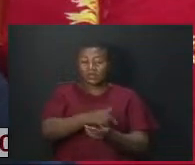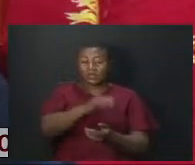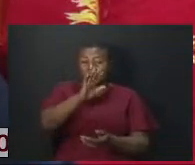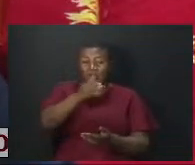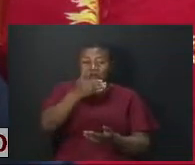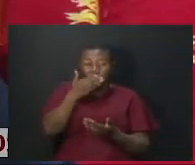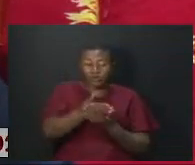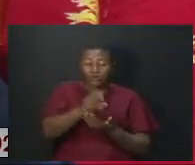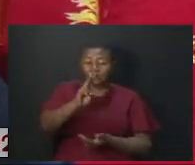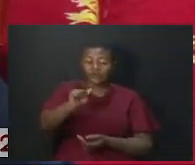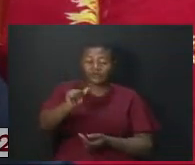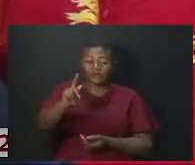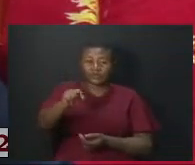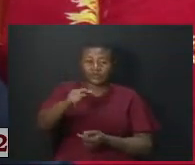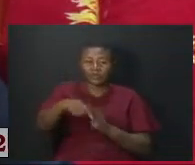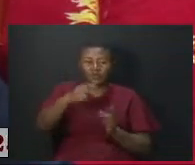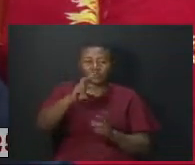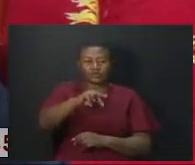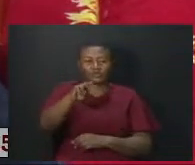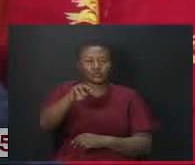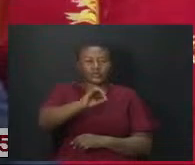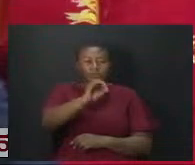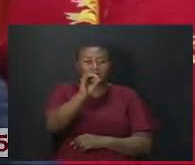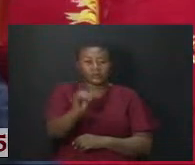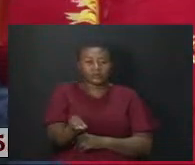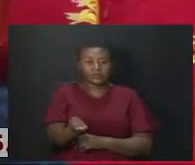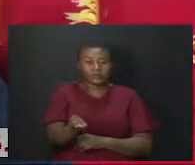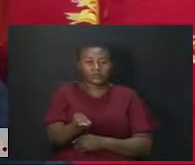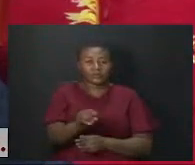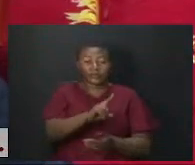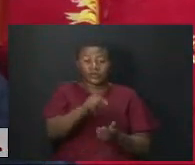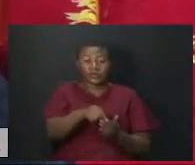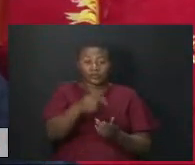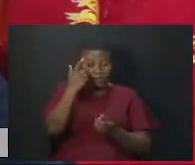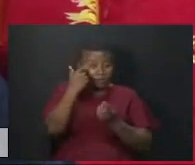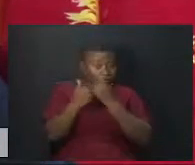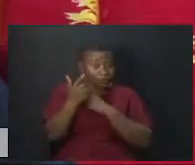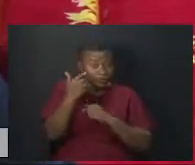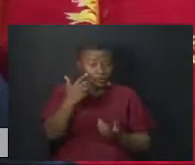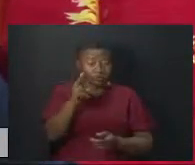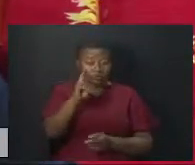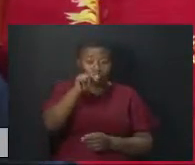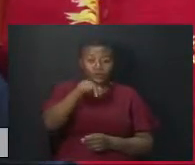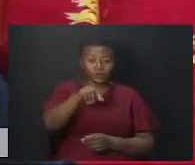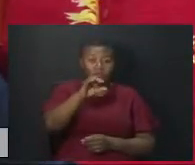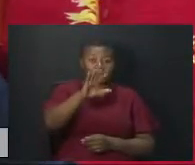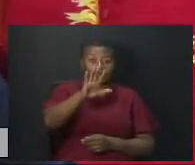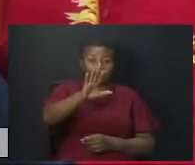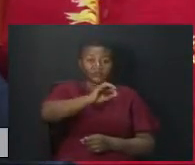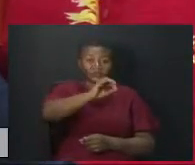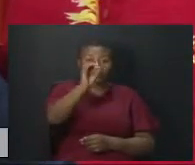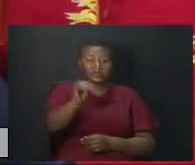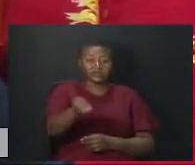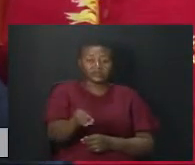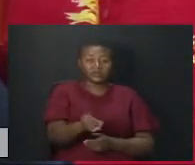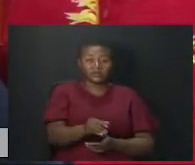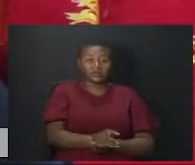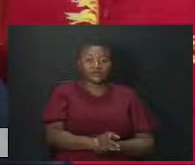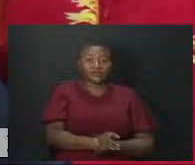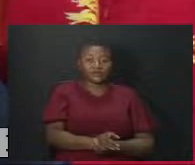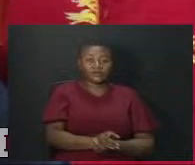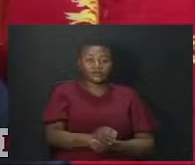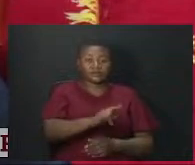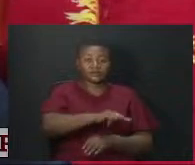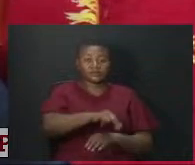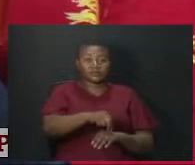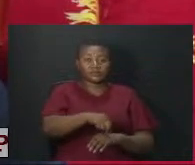VAT rate is about 22%. This is obviously because the 2.5% Get Fund levy, the National Health